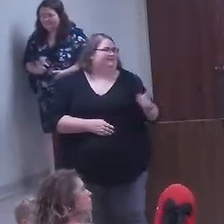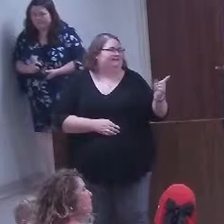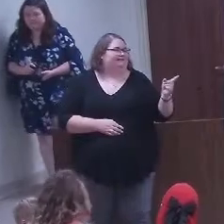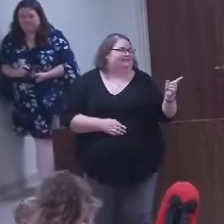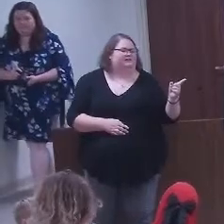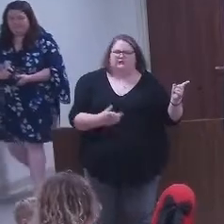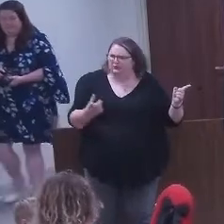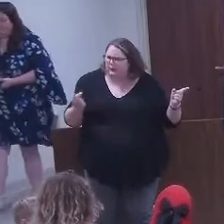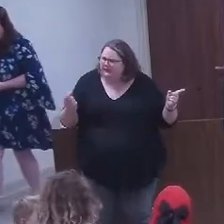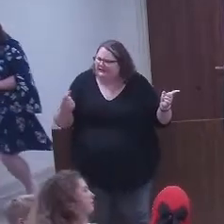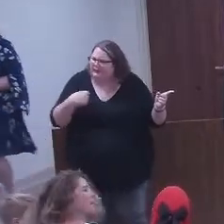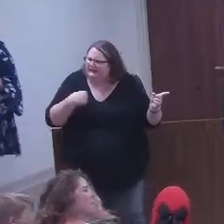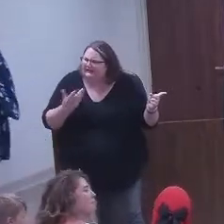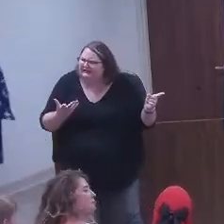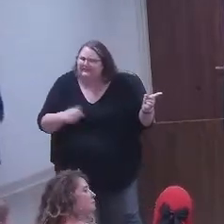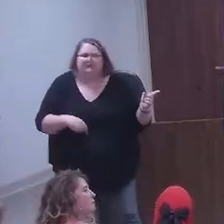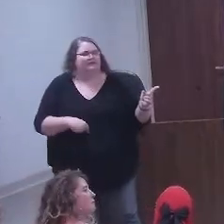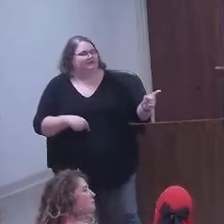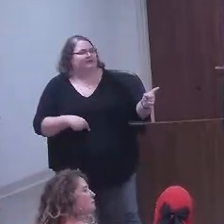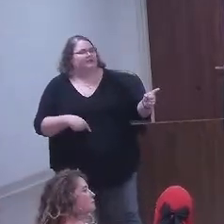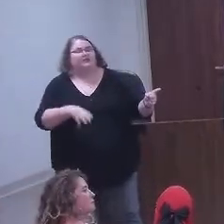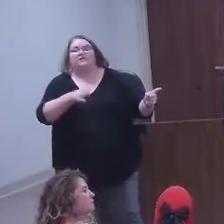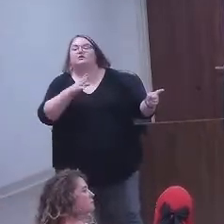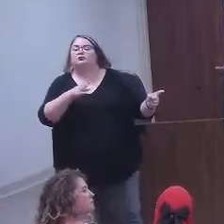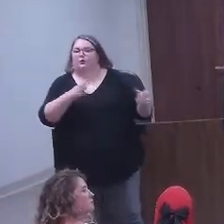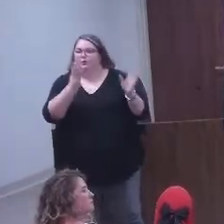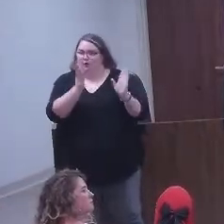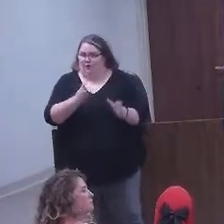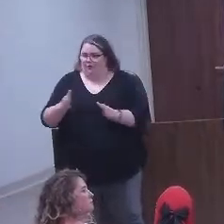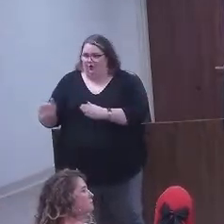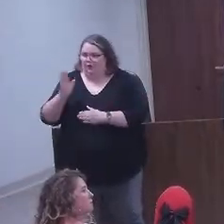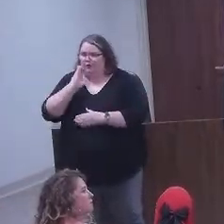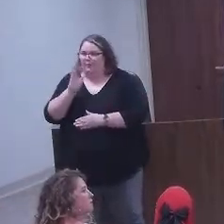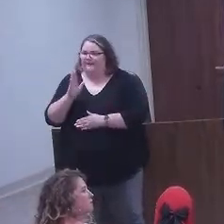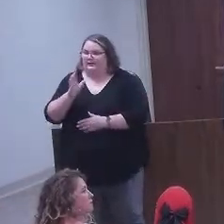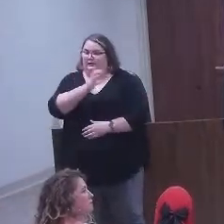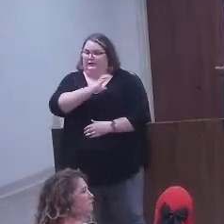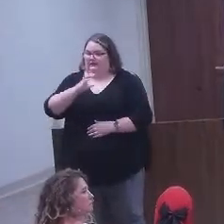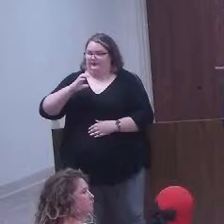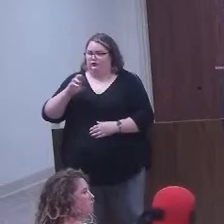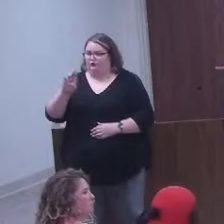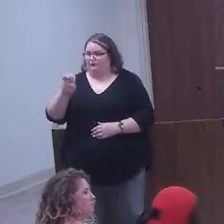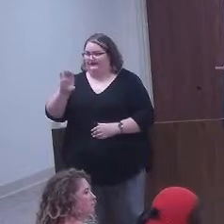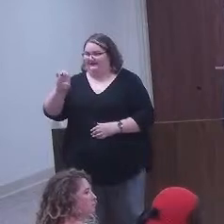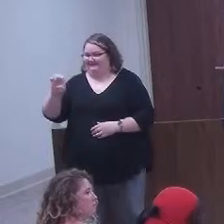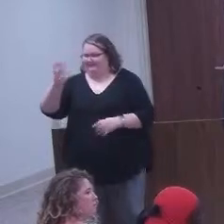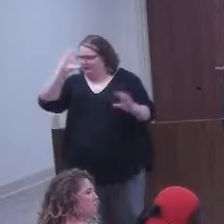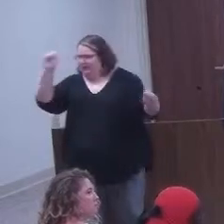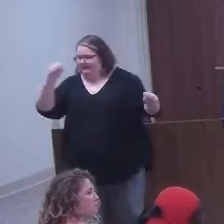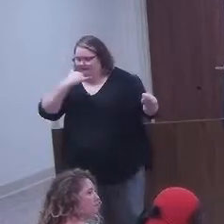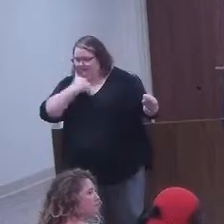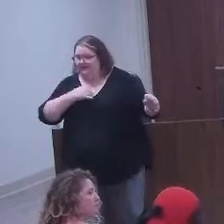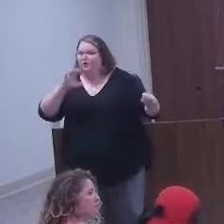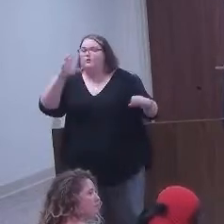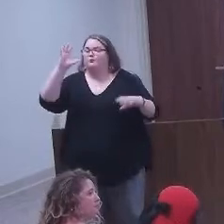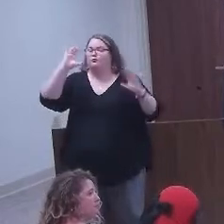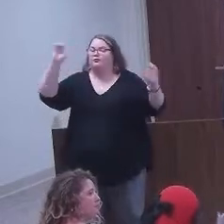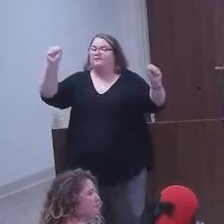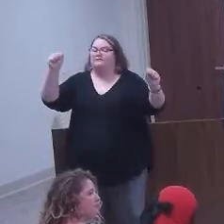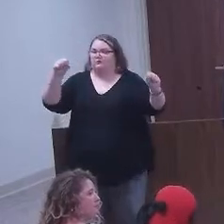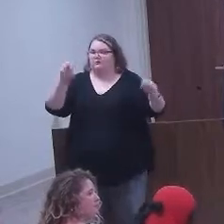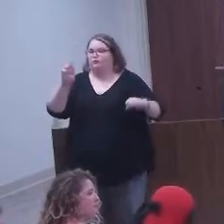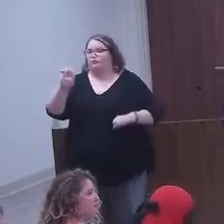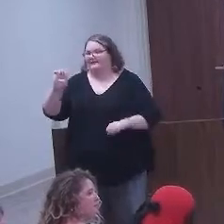Sorry. So order will be Commissioner President Reese. You will be handing out their certificates